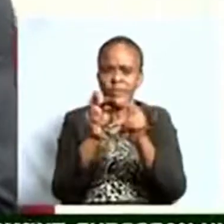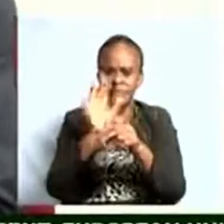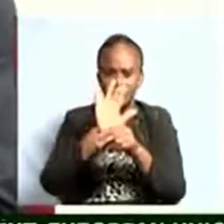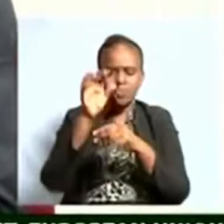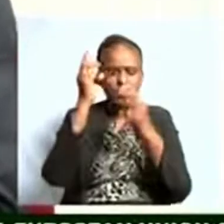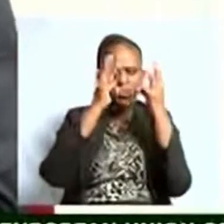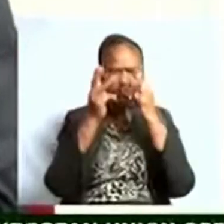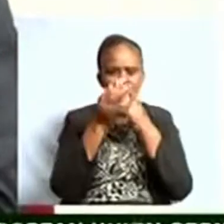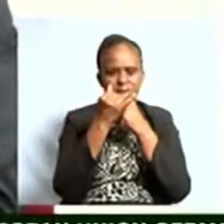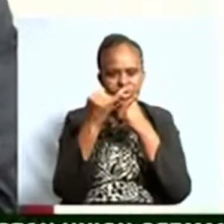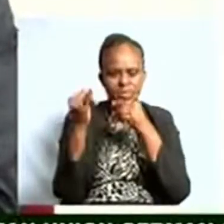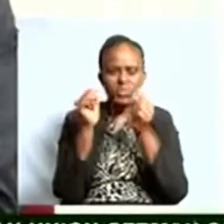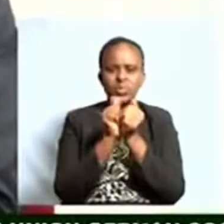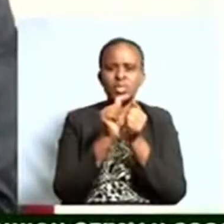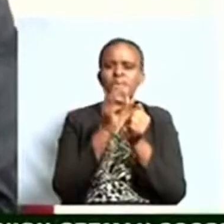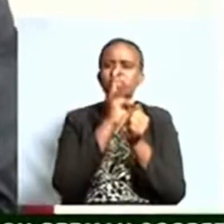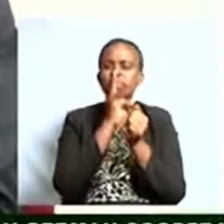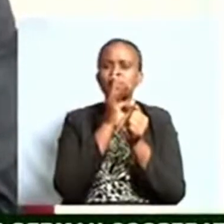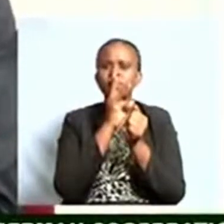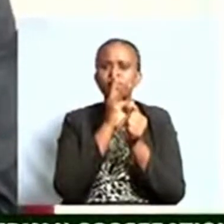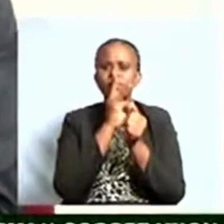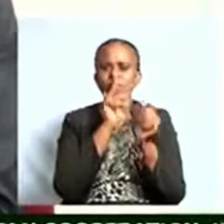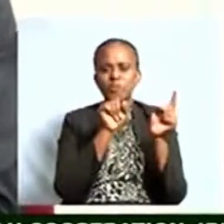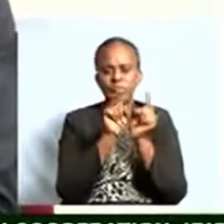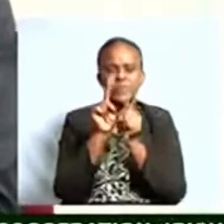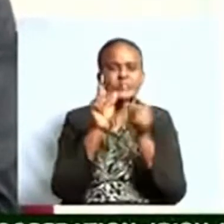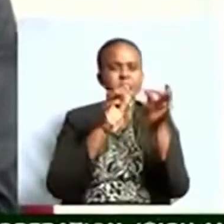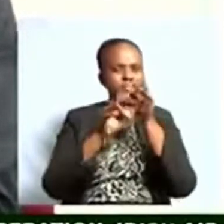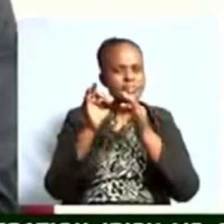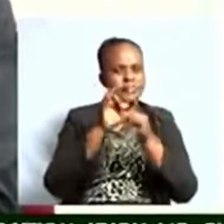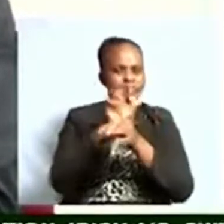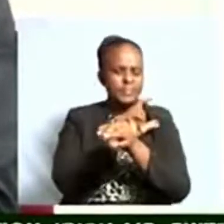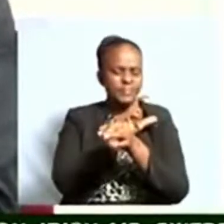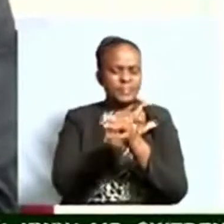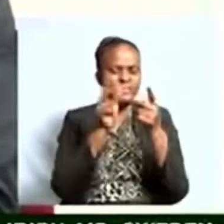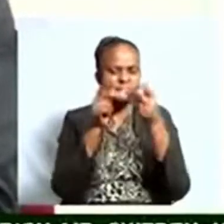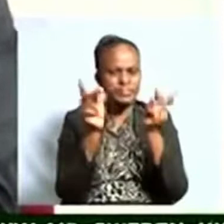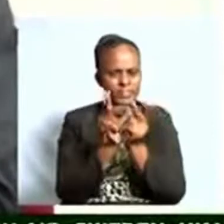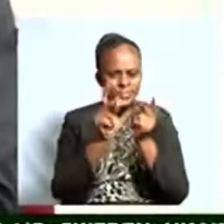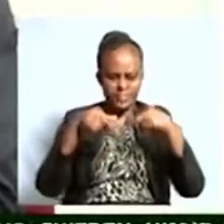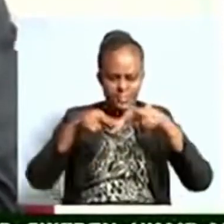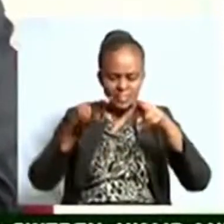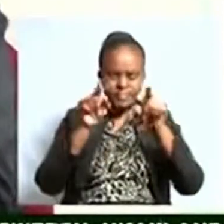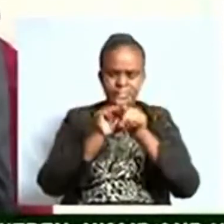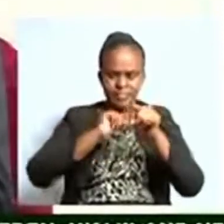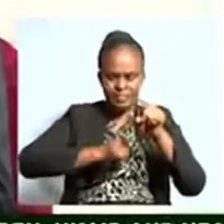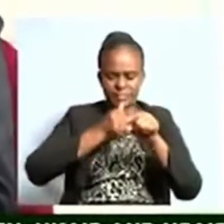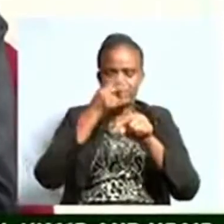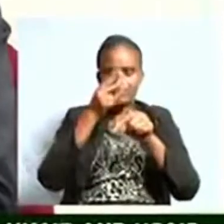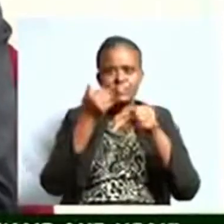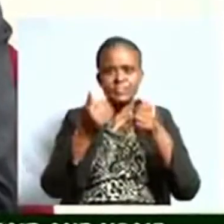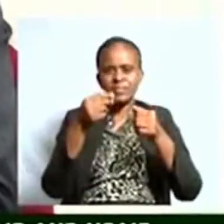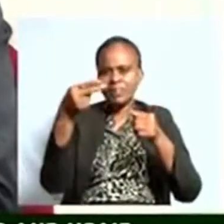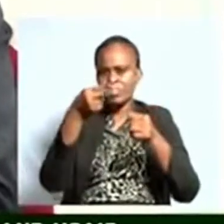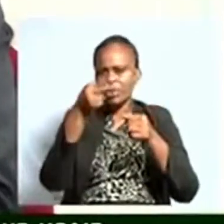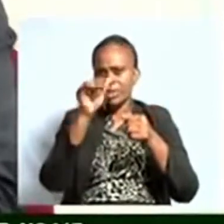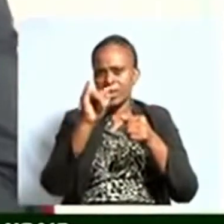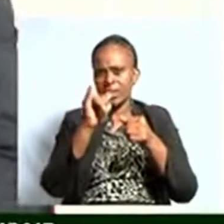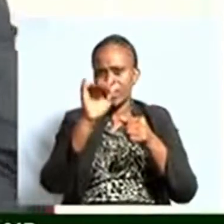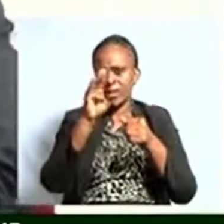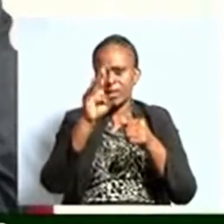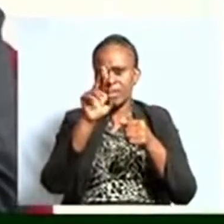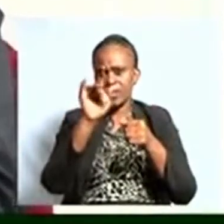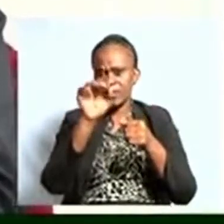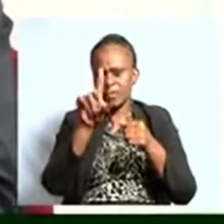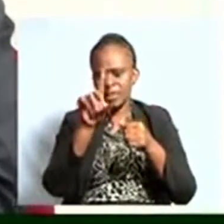concerned issue to do with water. Yes. You also highlighted police posts, roads as well, and we did see the hybrid Irish road being